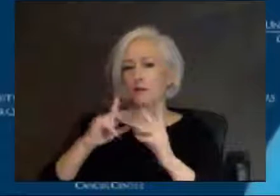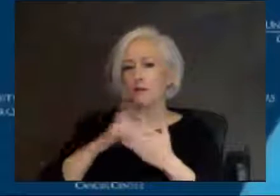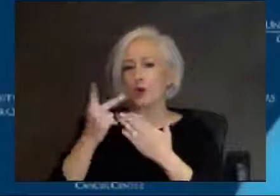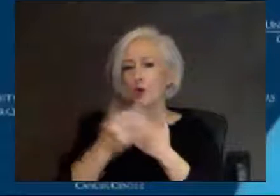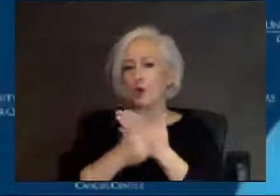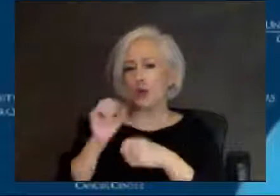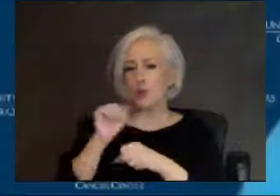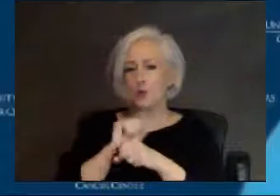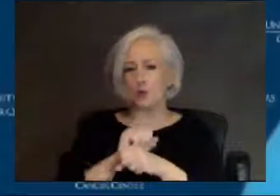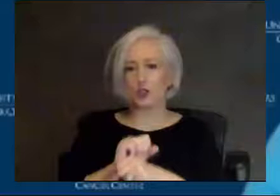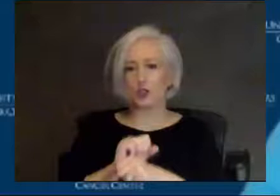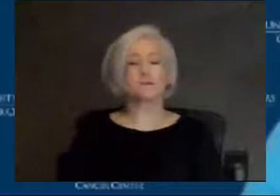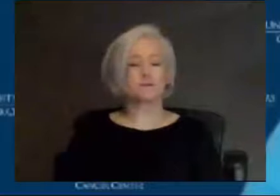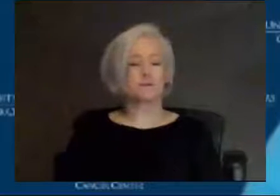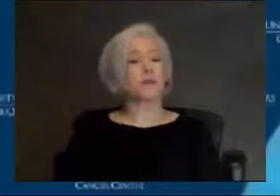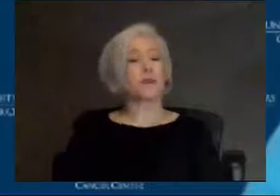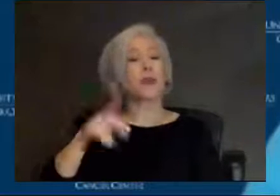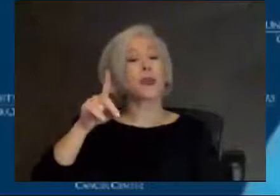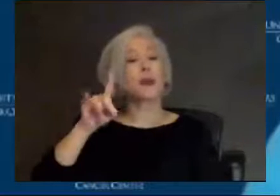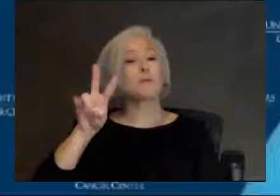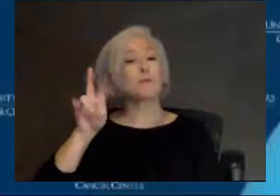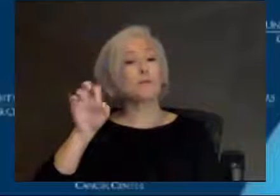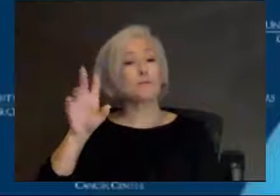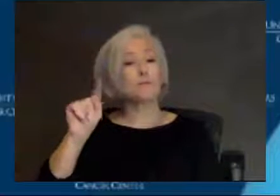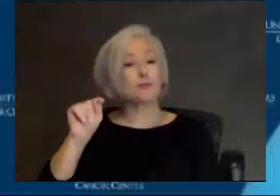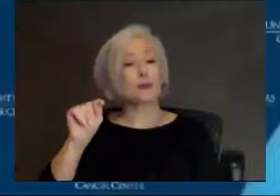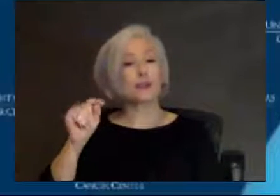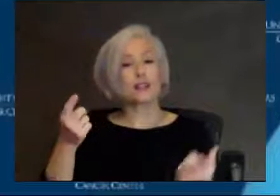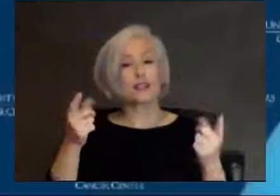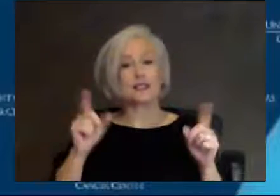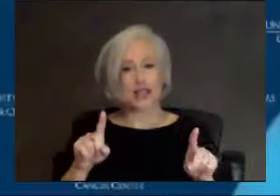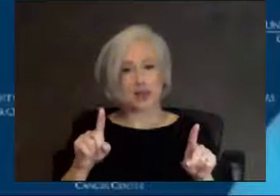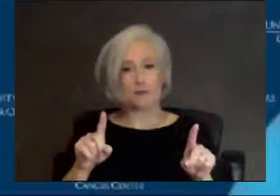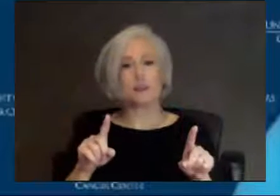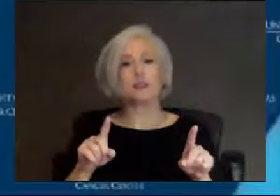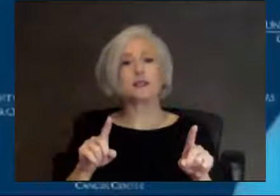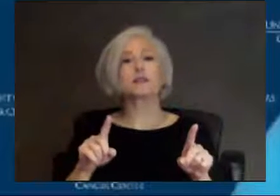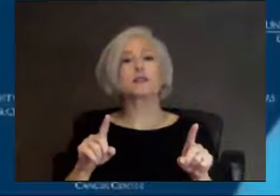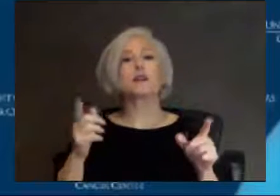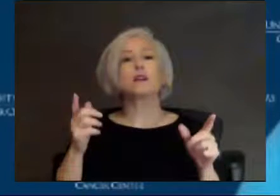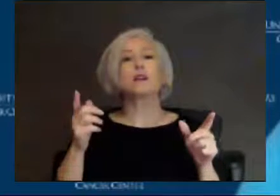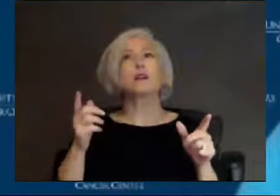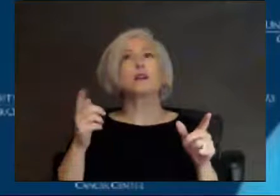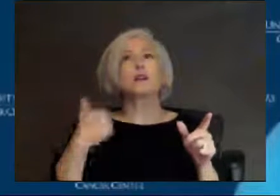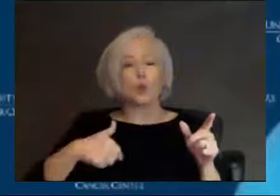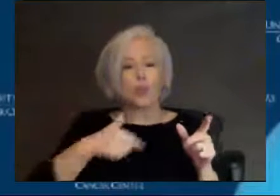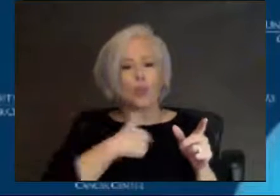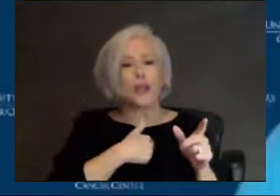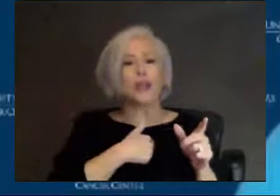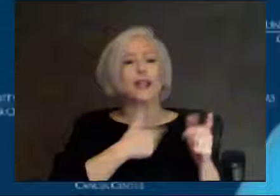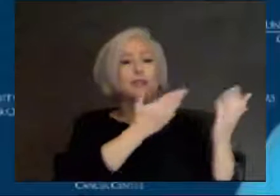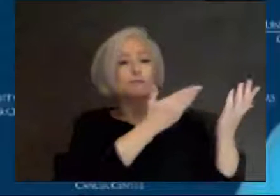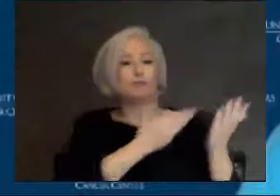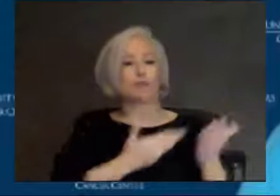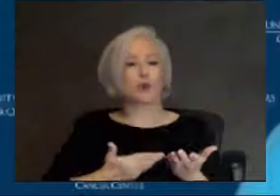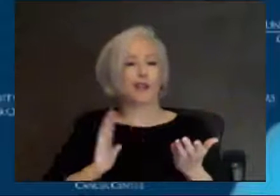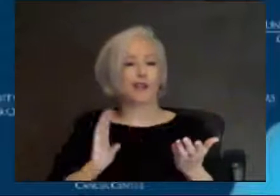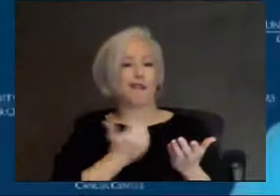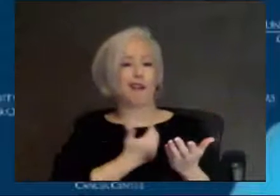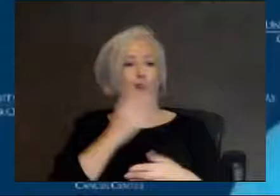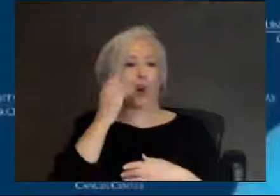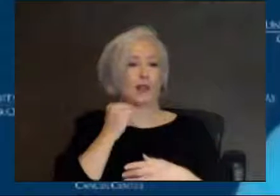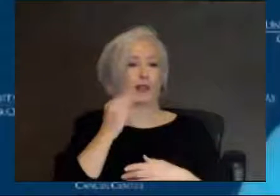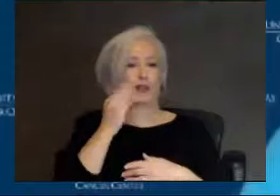Sure. The way Pivot works is we bring a lived cancer experience. So we know certain things might impact